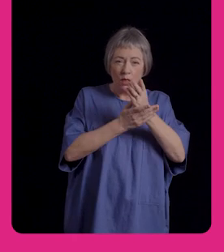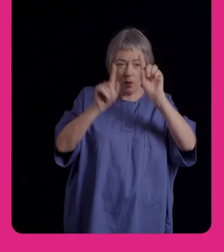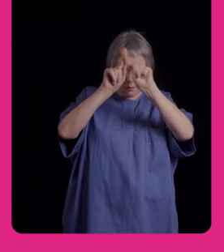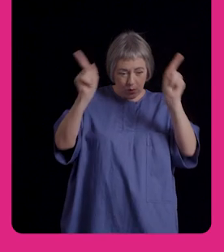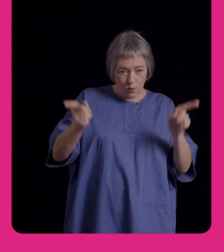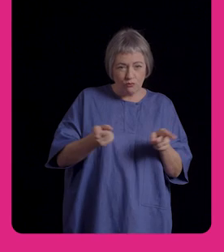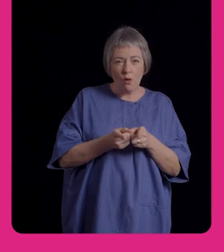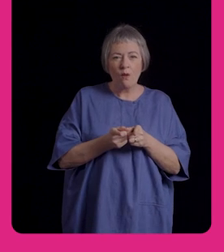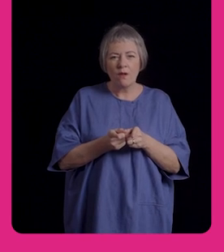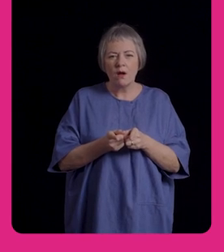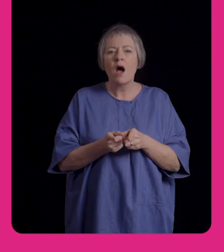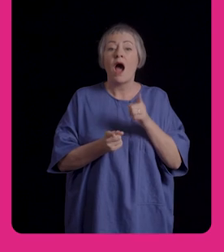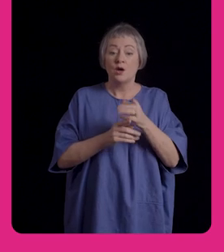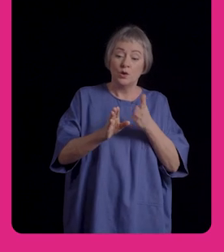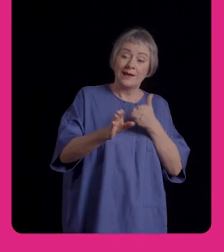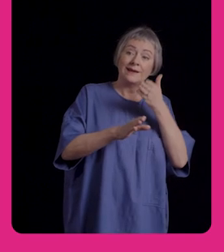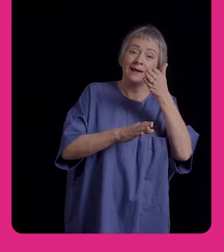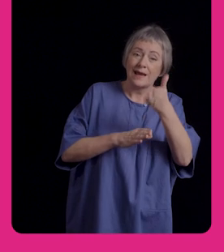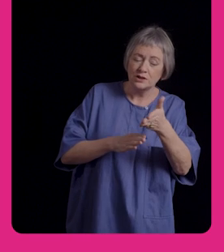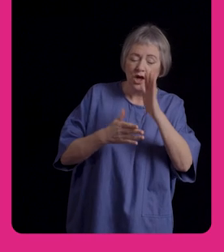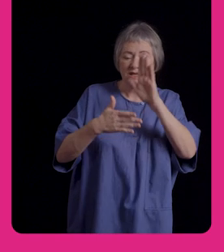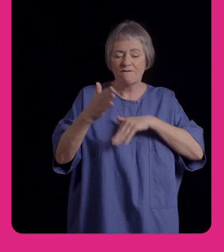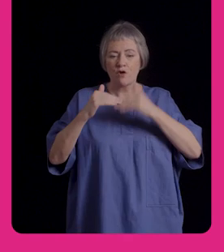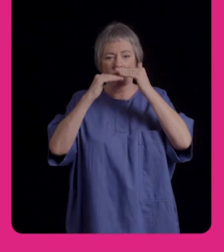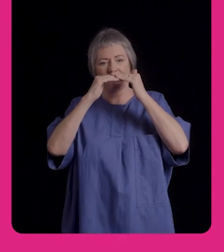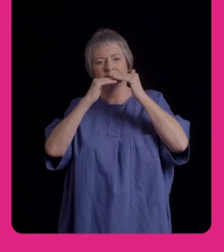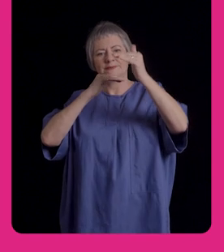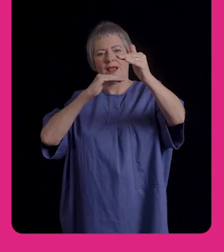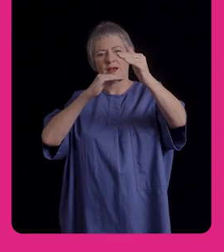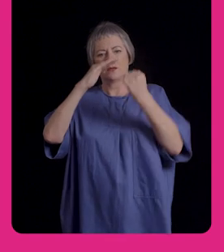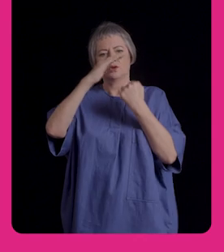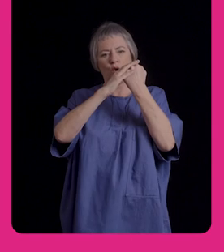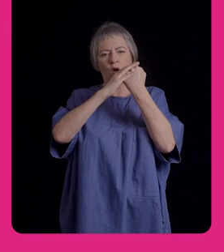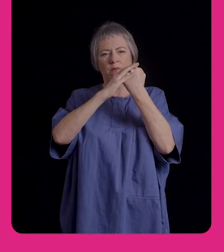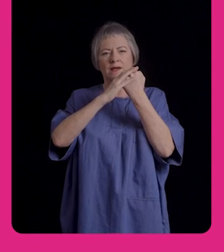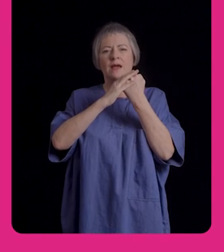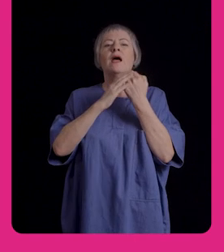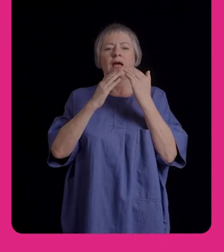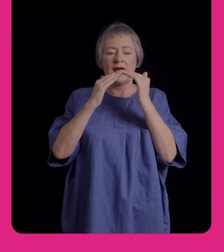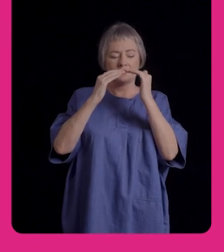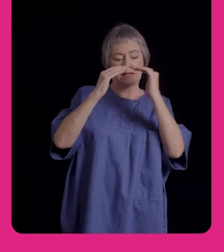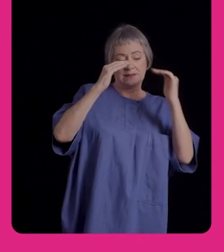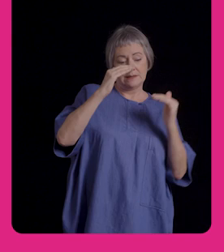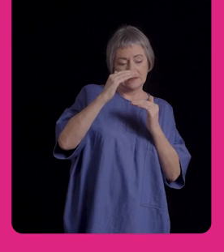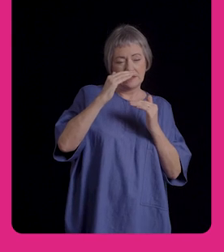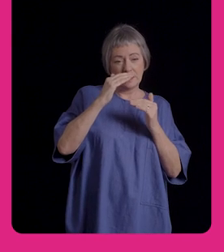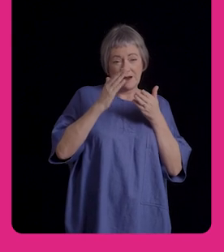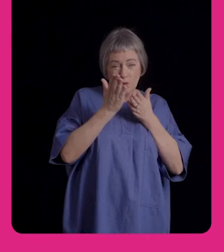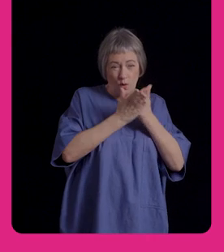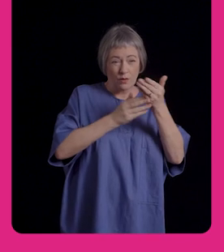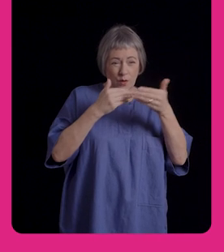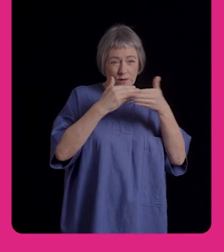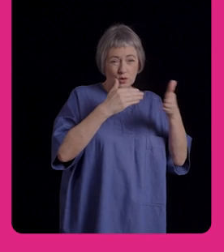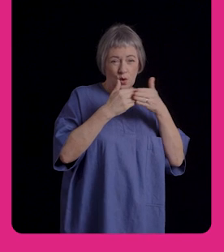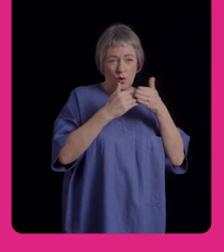So those are on, you can get to those from the main deck. It's like the main deck has the little extra quarter deck. And if you go through the door there,